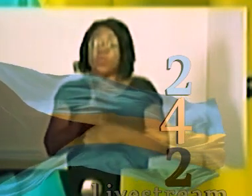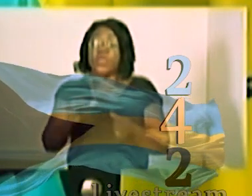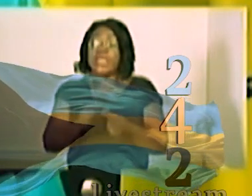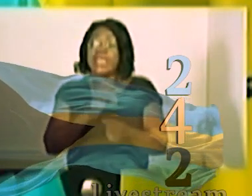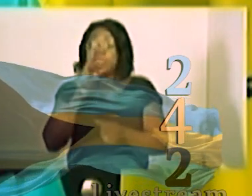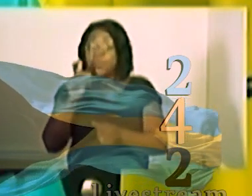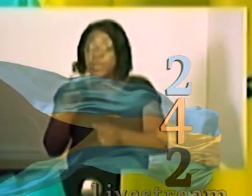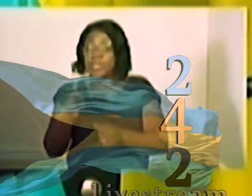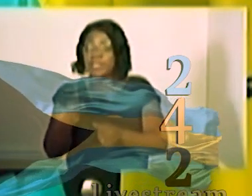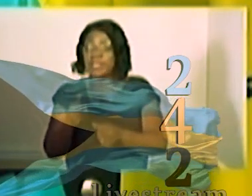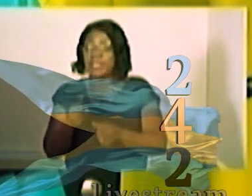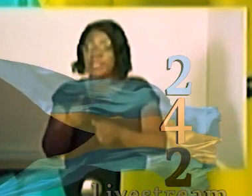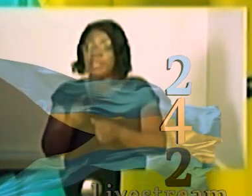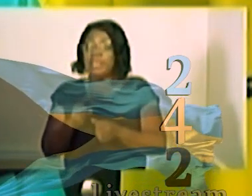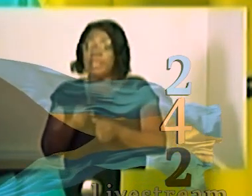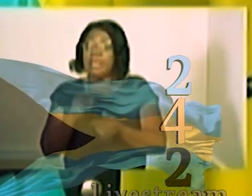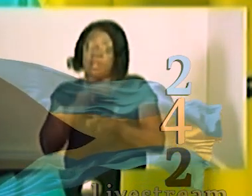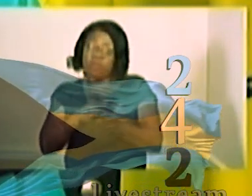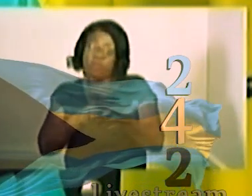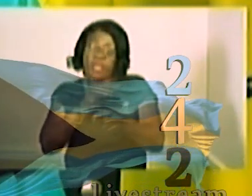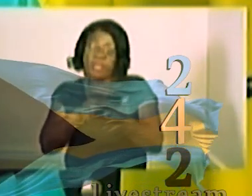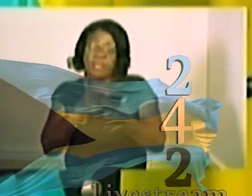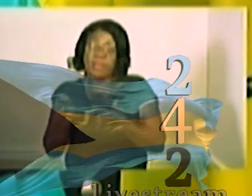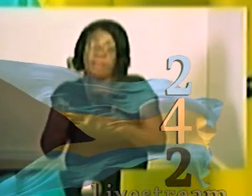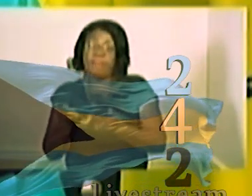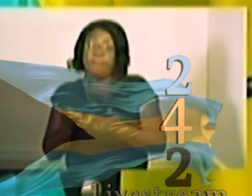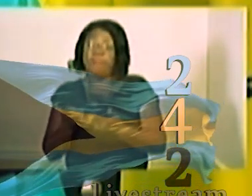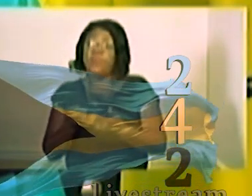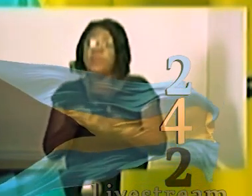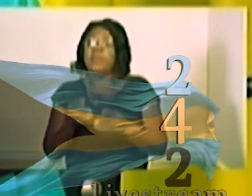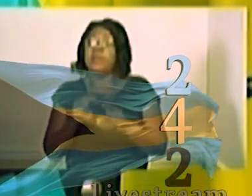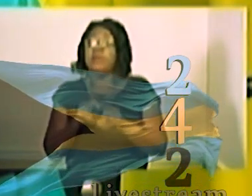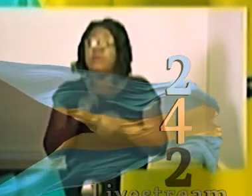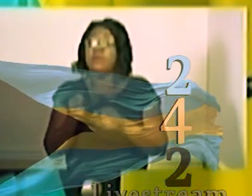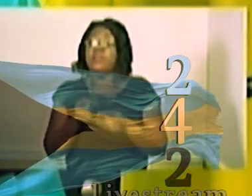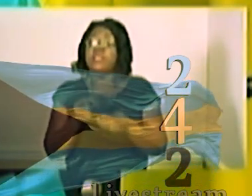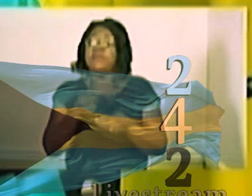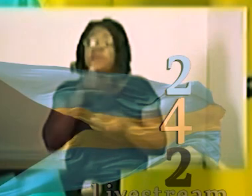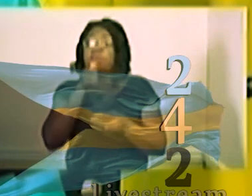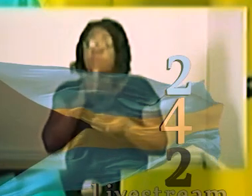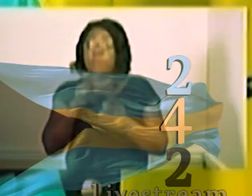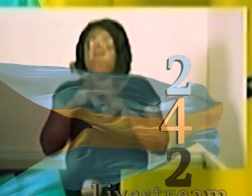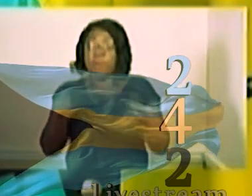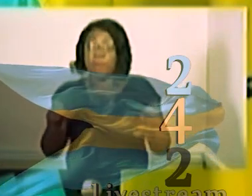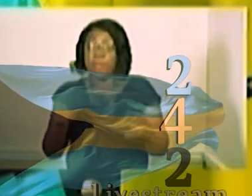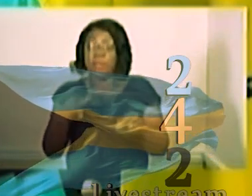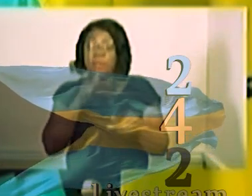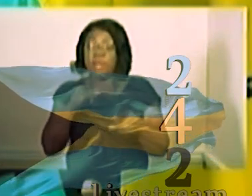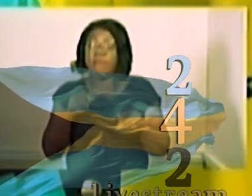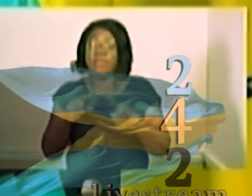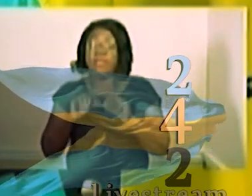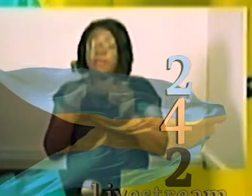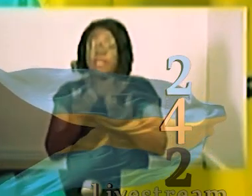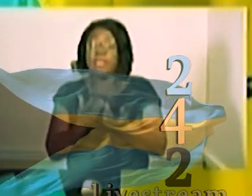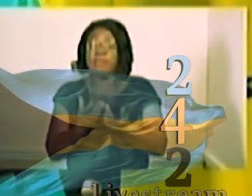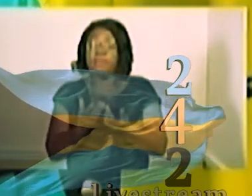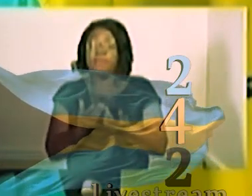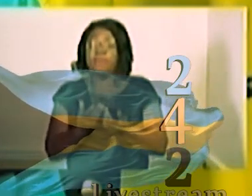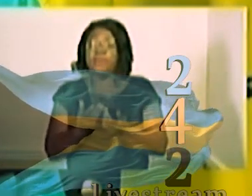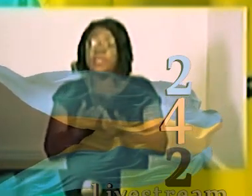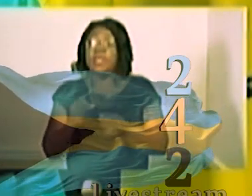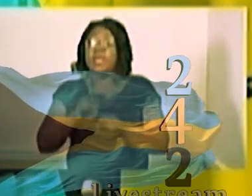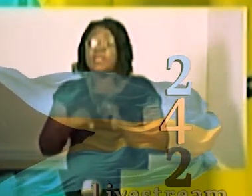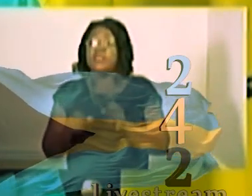each for a specific public-private committee or government agency. And thus